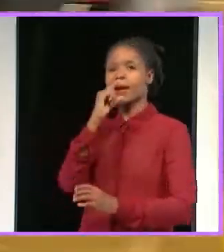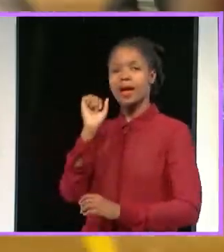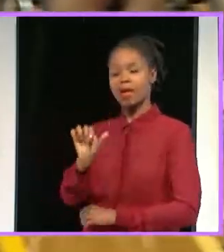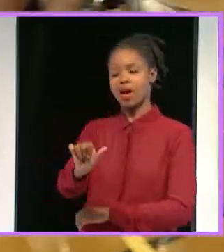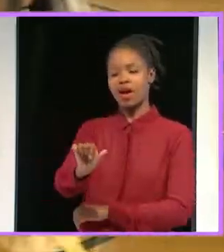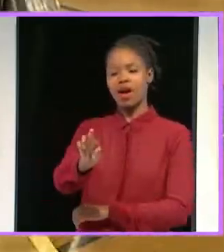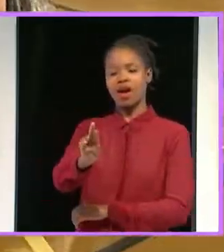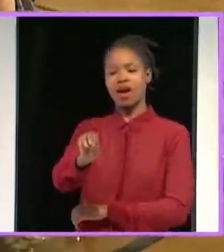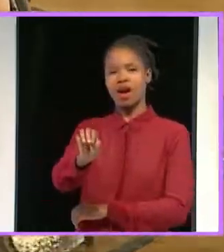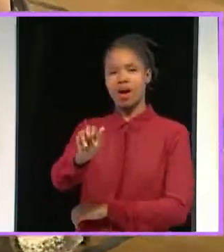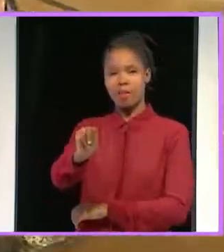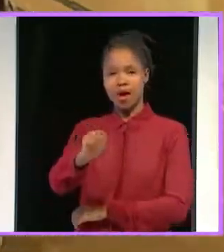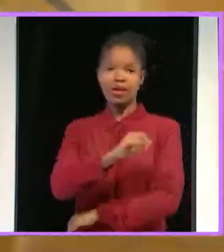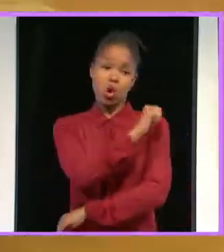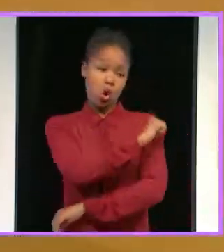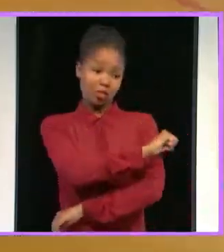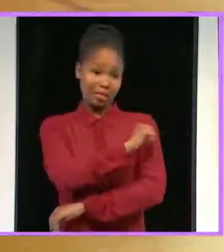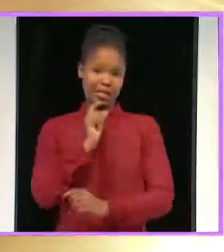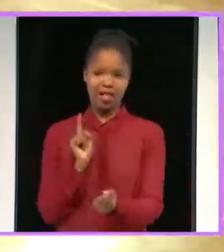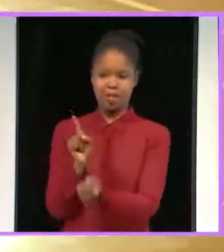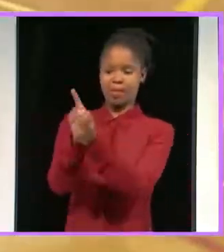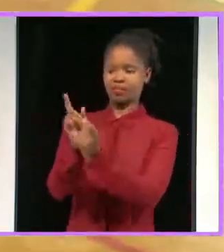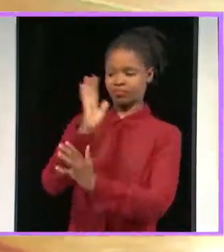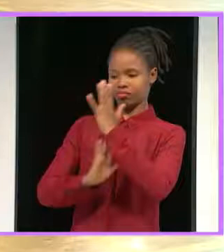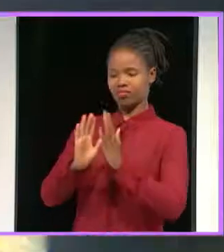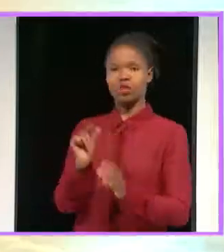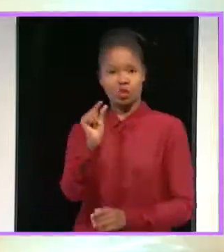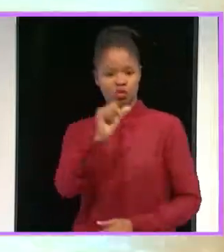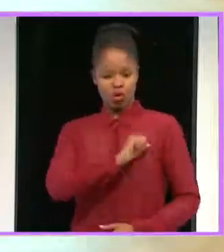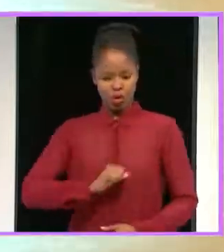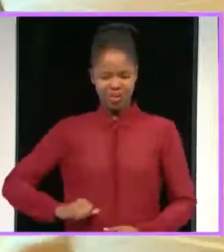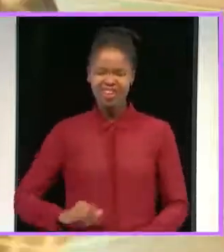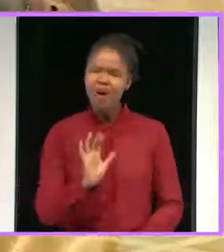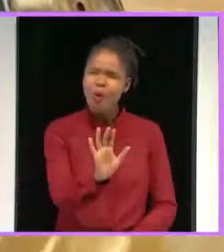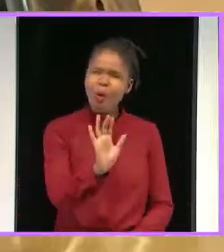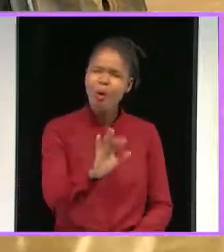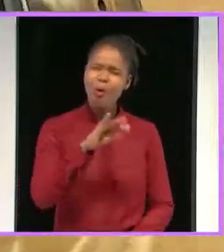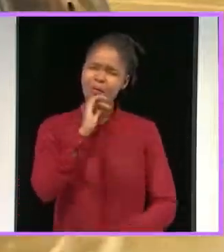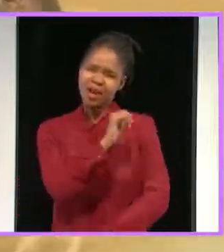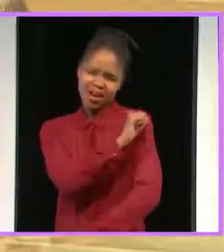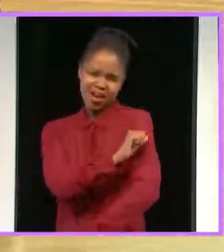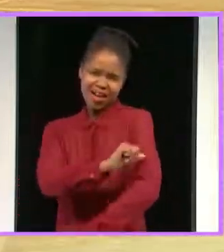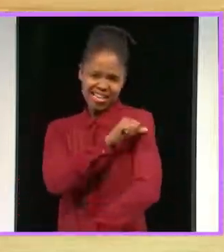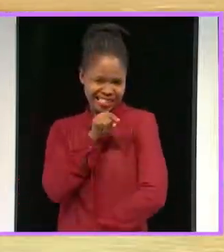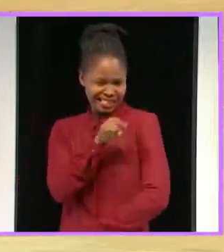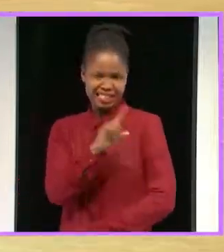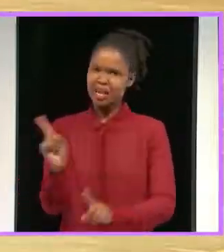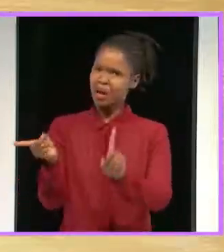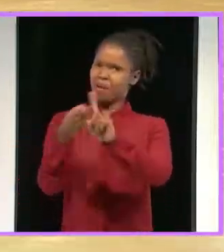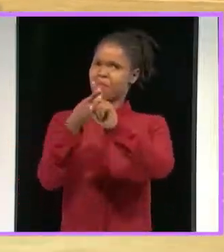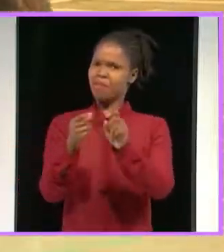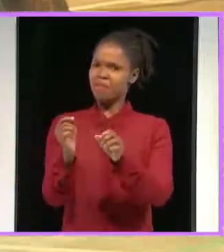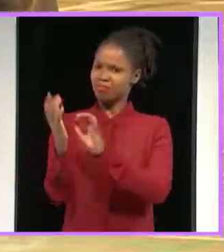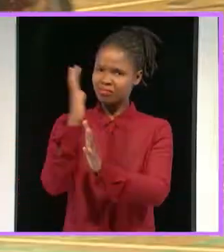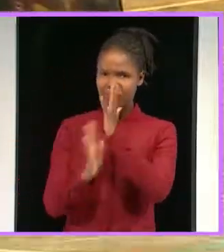we met up at Mulmet where I was admitted to do my operations and everything. Oh, look up, man, yeah. And then